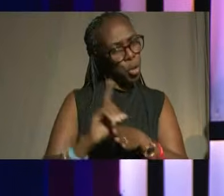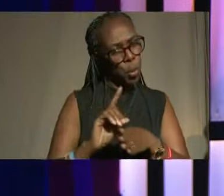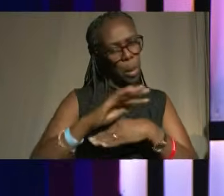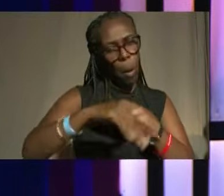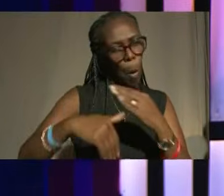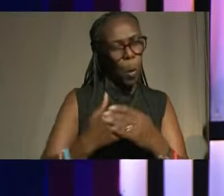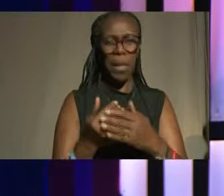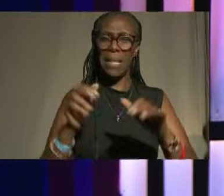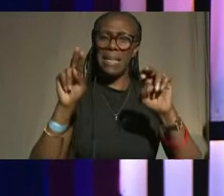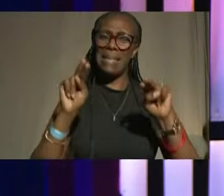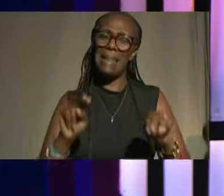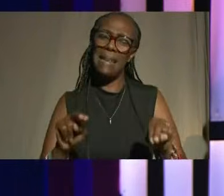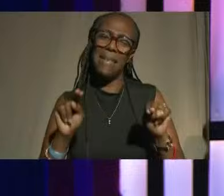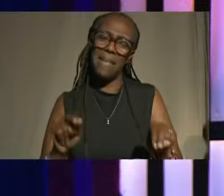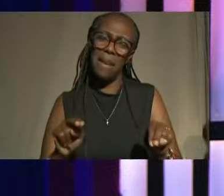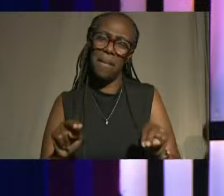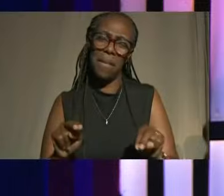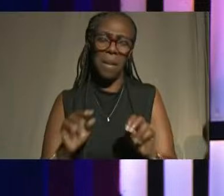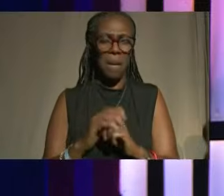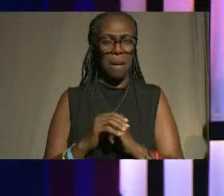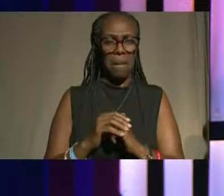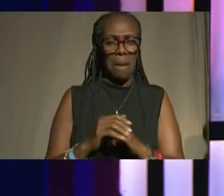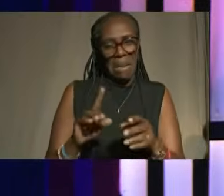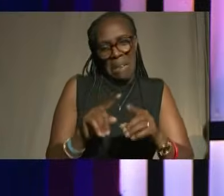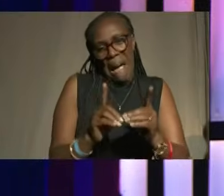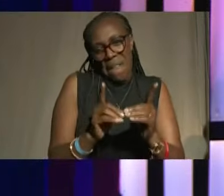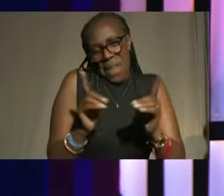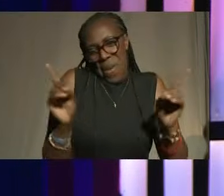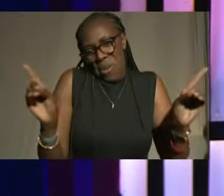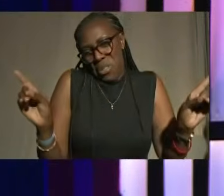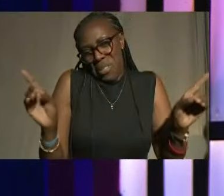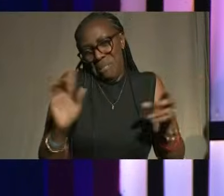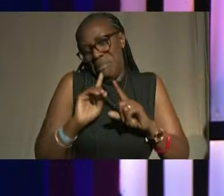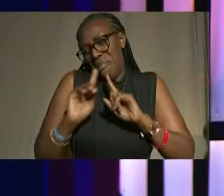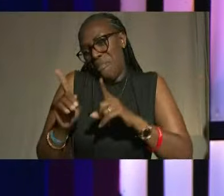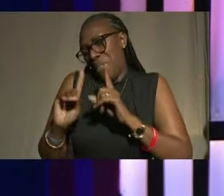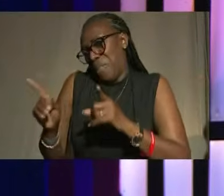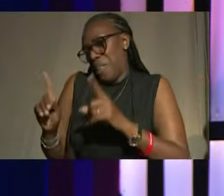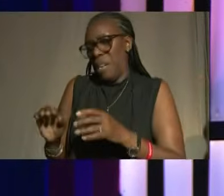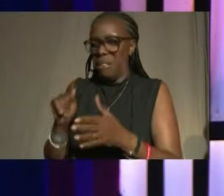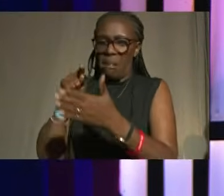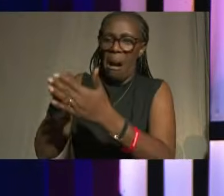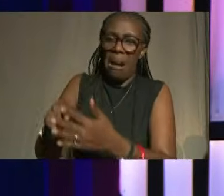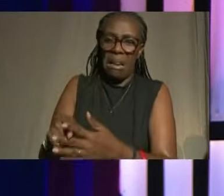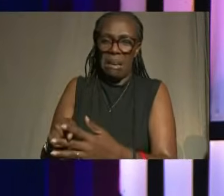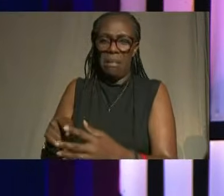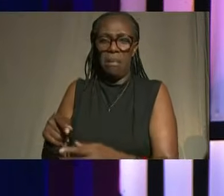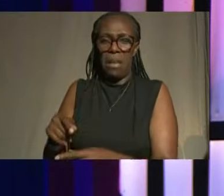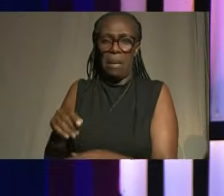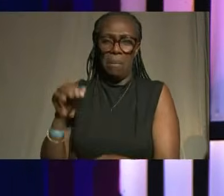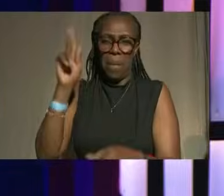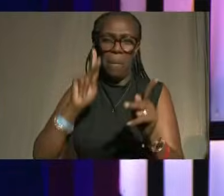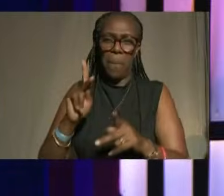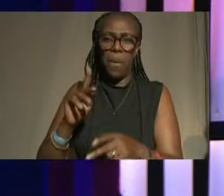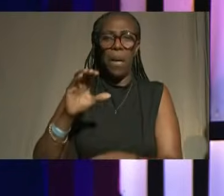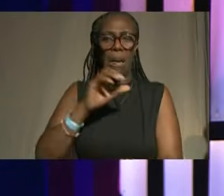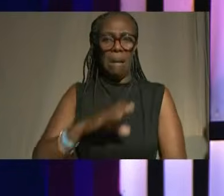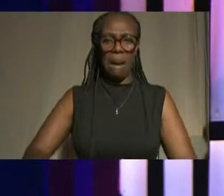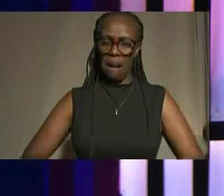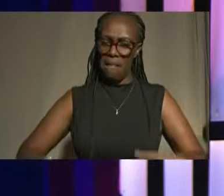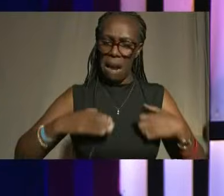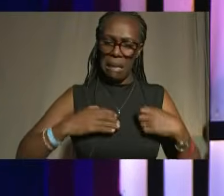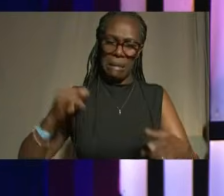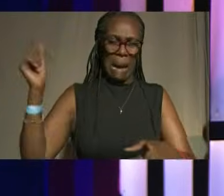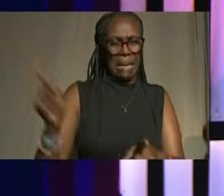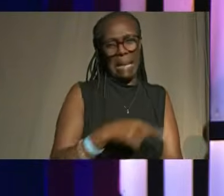Their diversion around innuendos, rumors, targeting persons, and character assassination does not impact